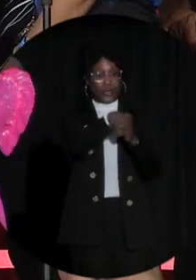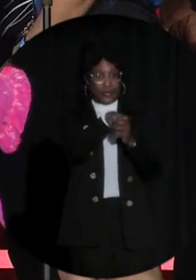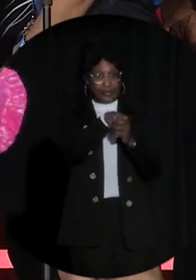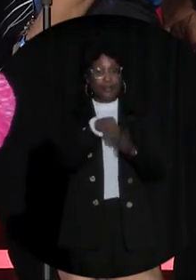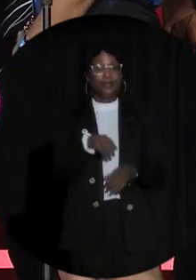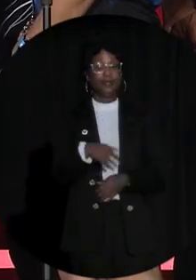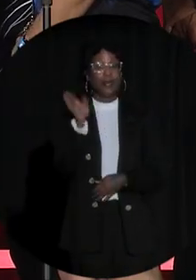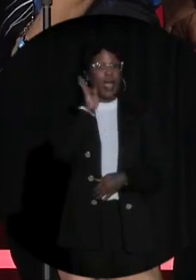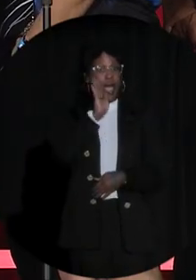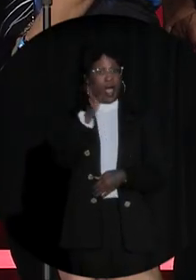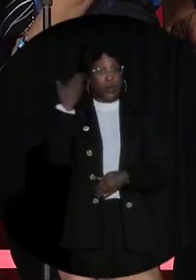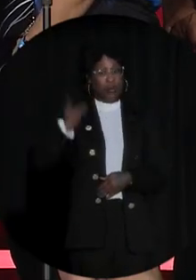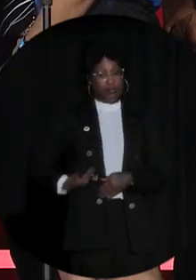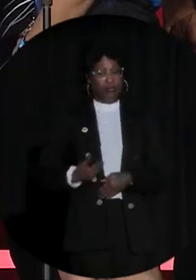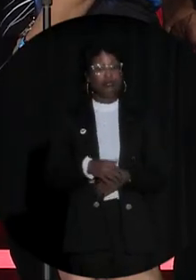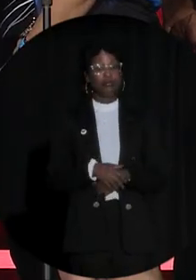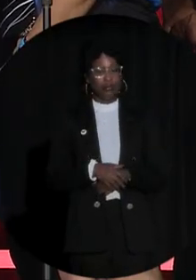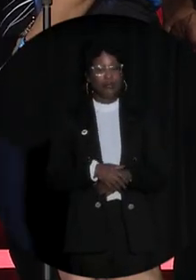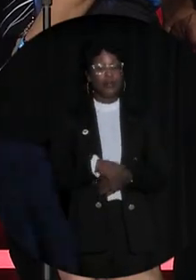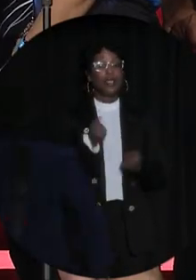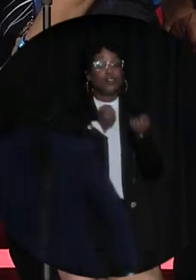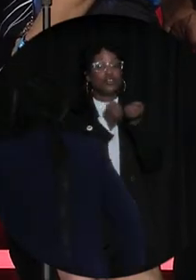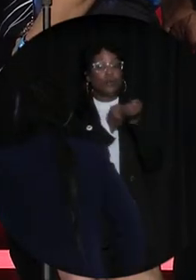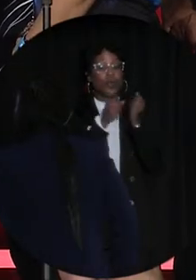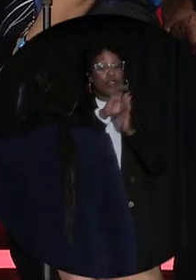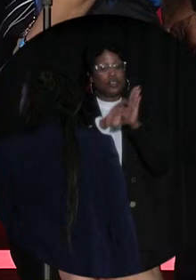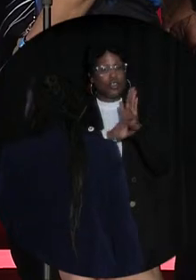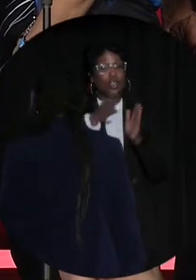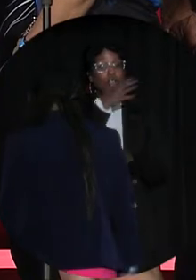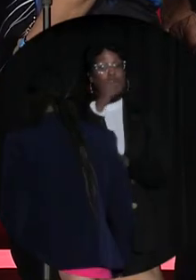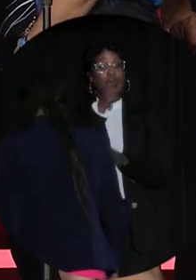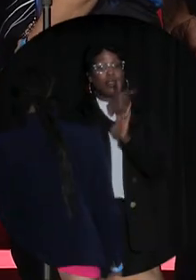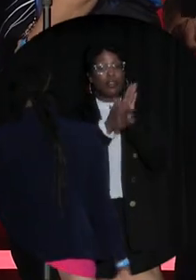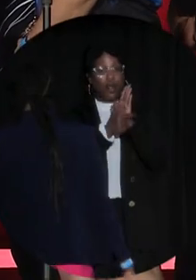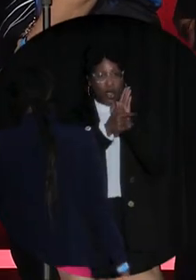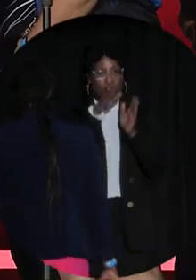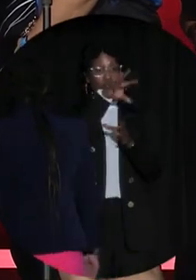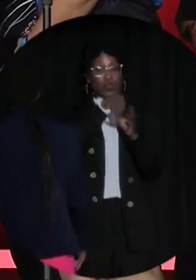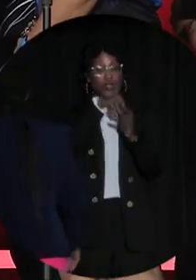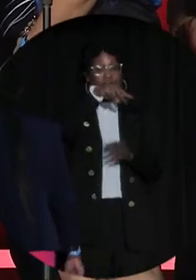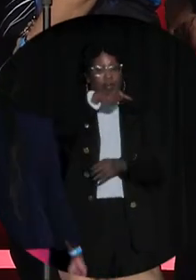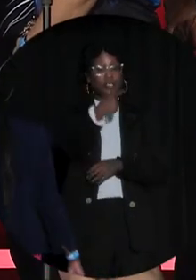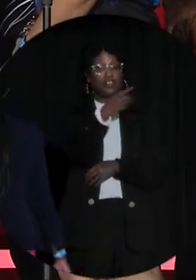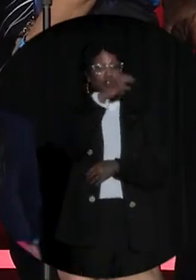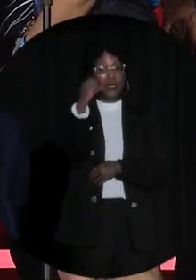and that I will, support the charter and laws of Prince George's County.